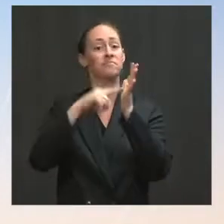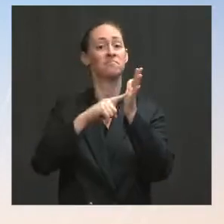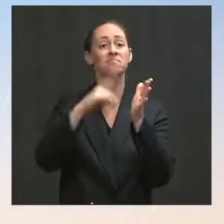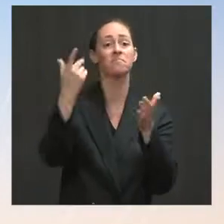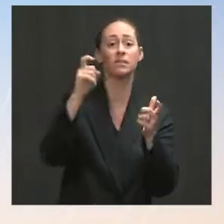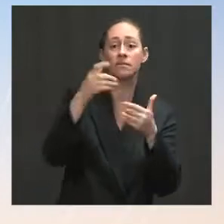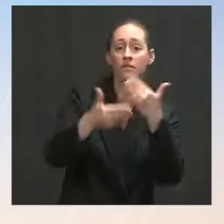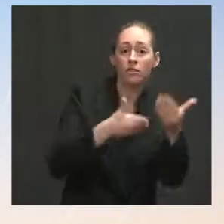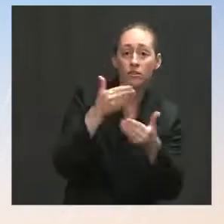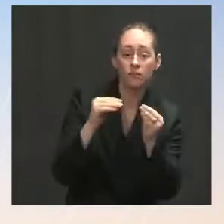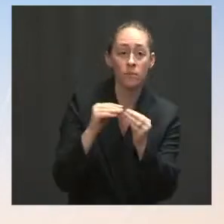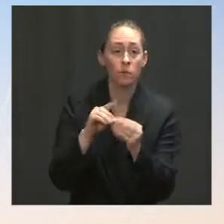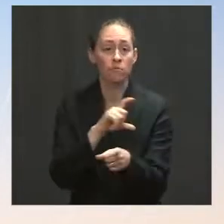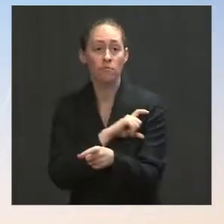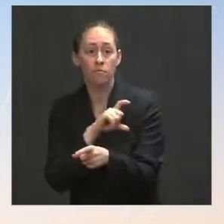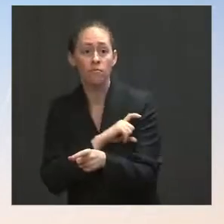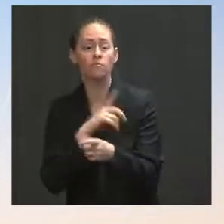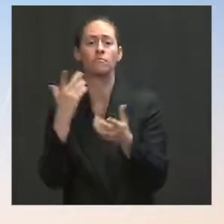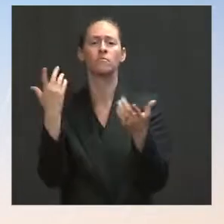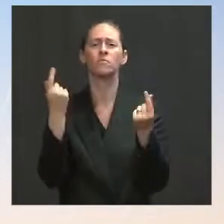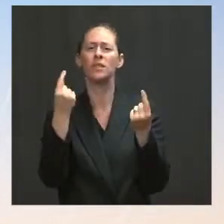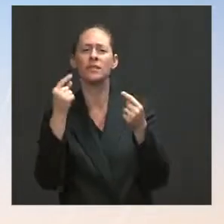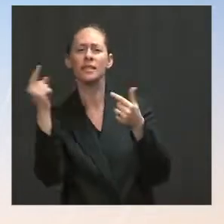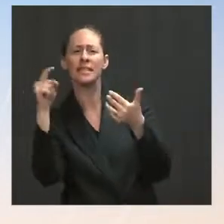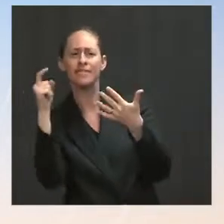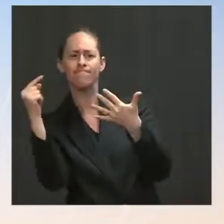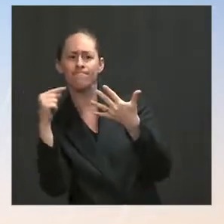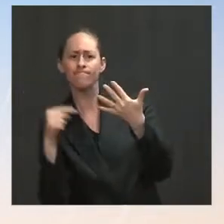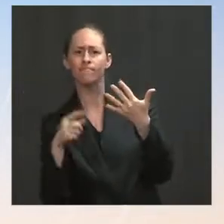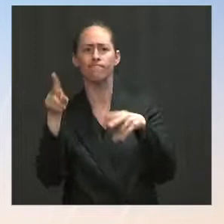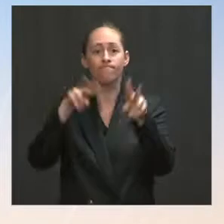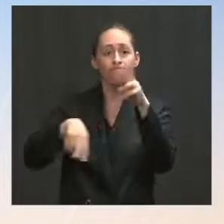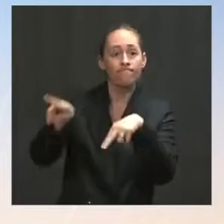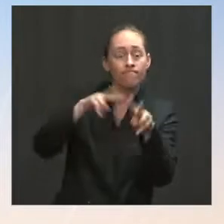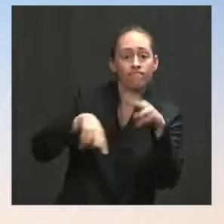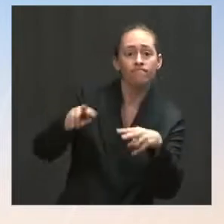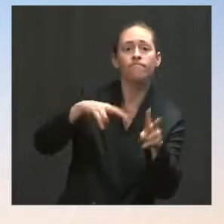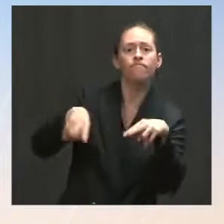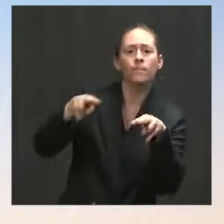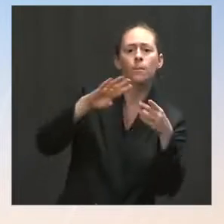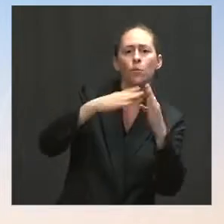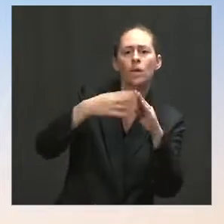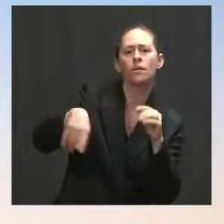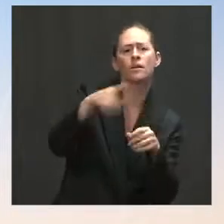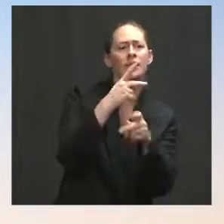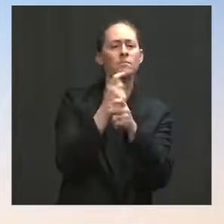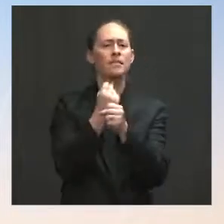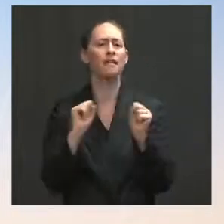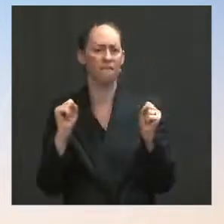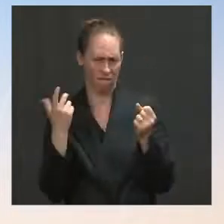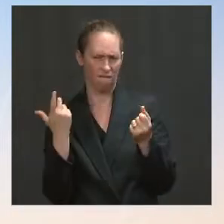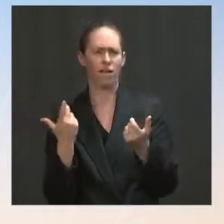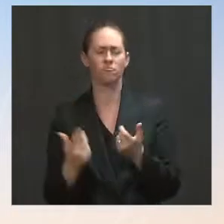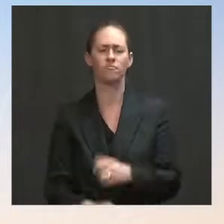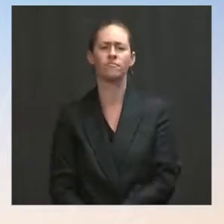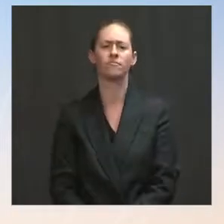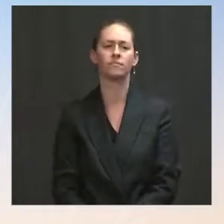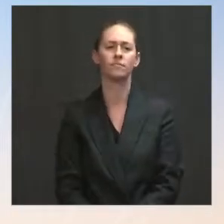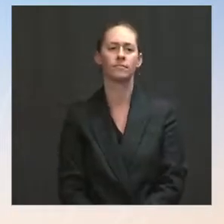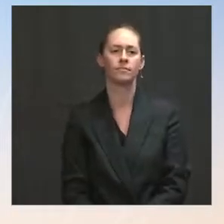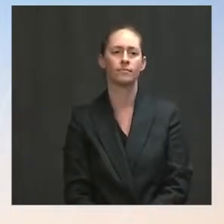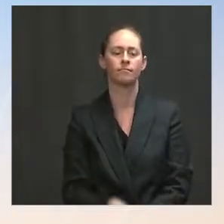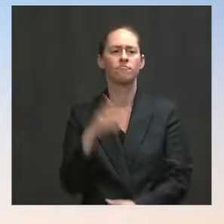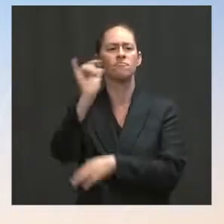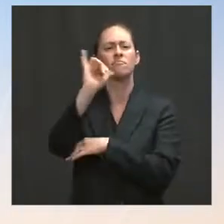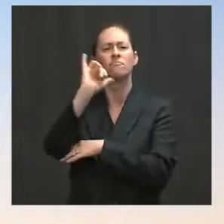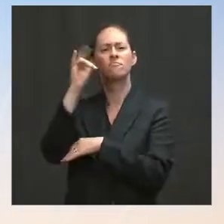and accountable community policing. And the President will discuss the work the federal government is doing to stem the flow of guns used in crimes,